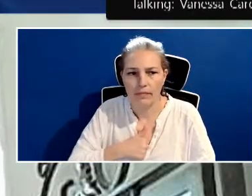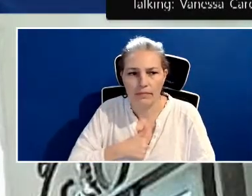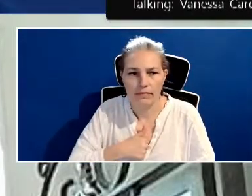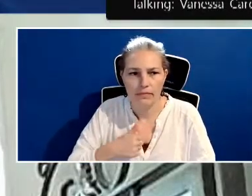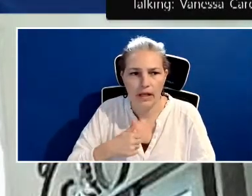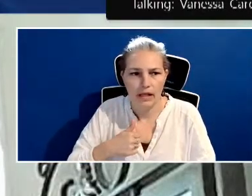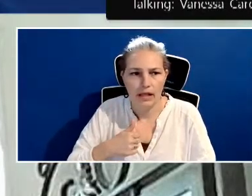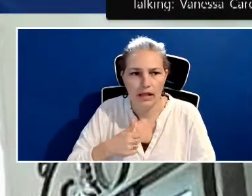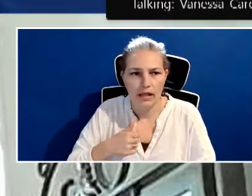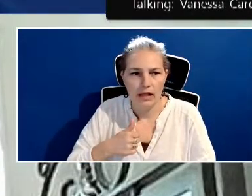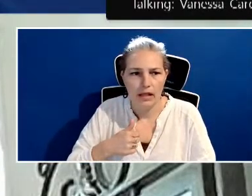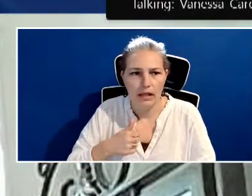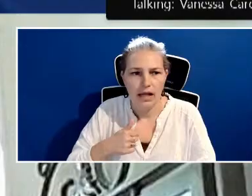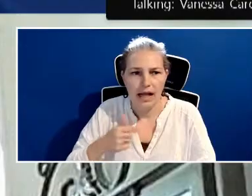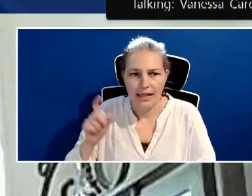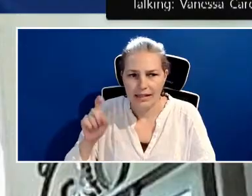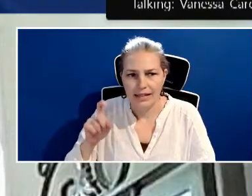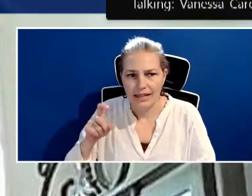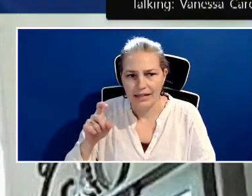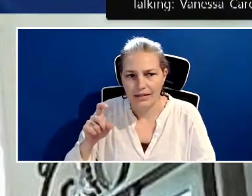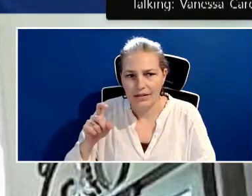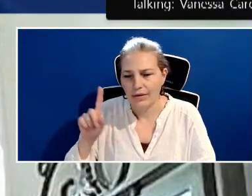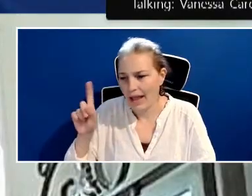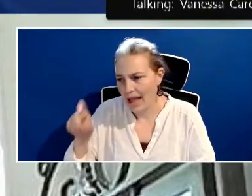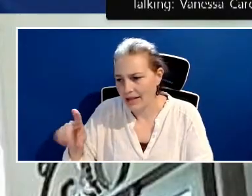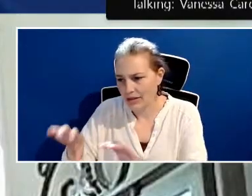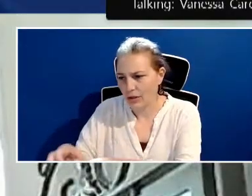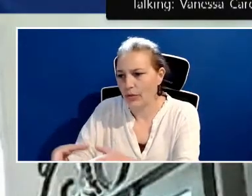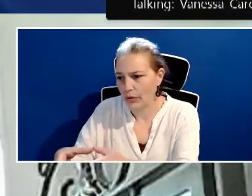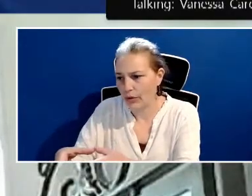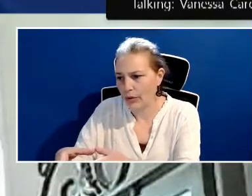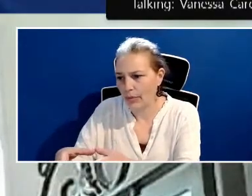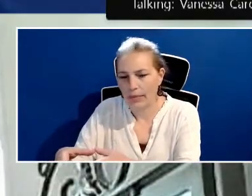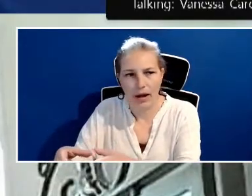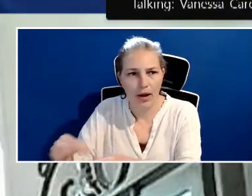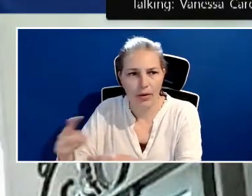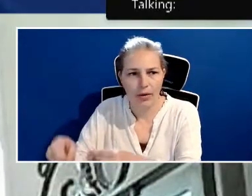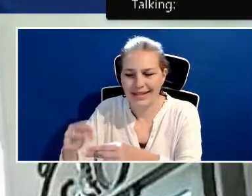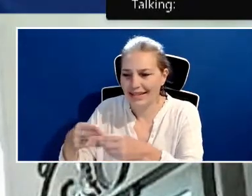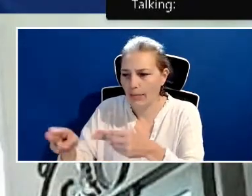This is another one I have to get back to the group on cost for temporary poles.